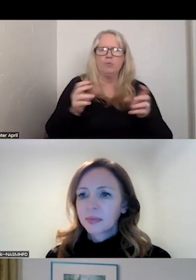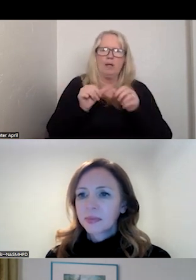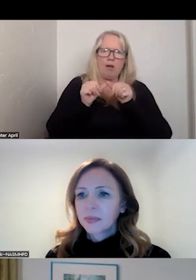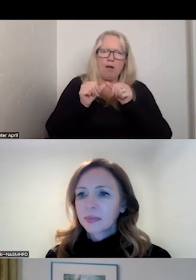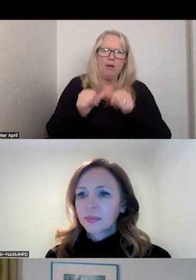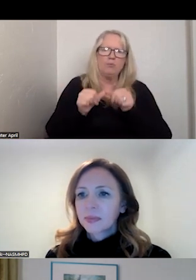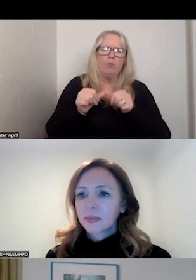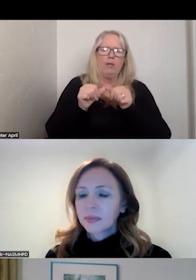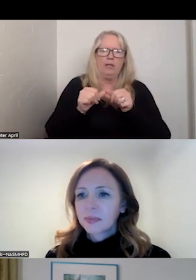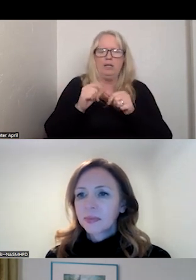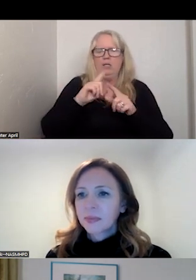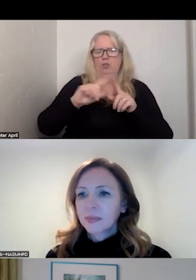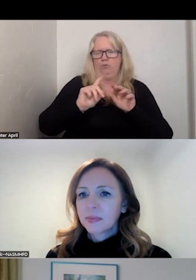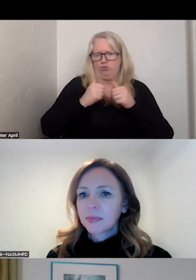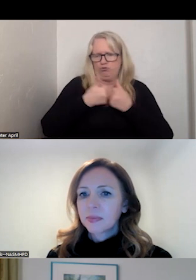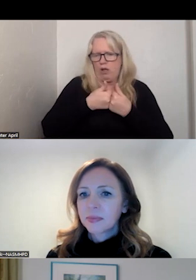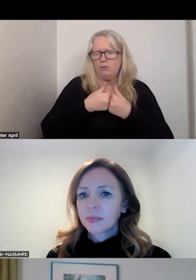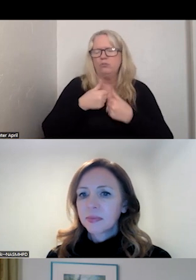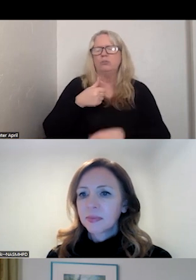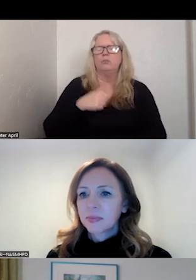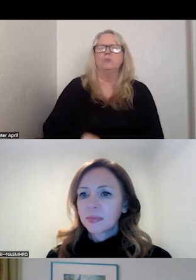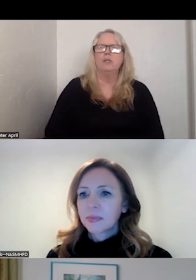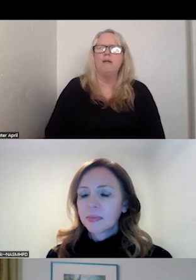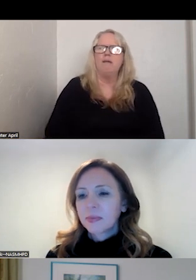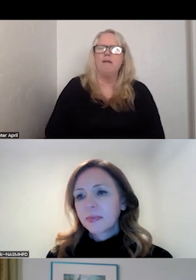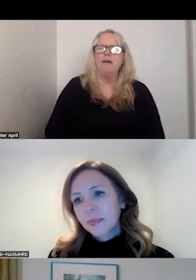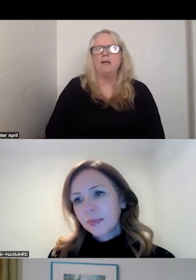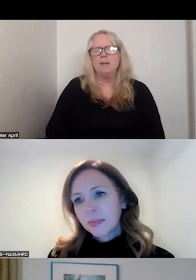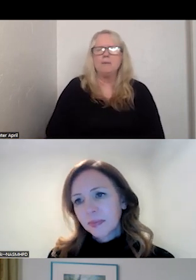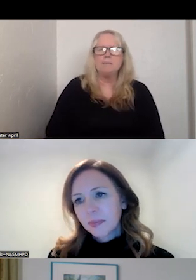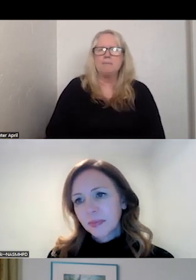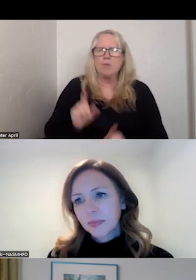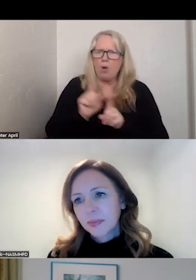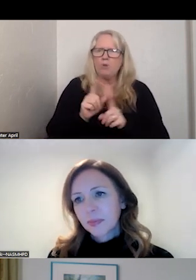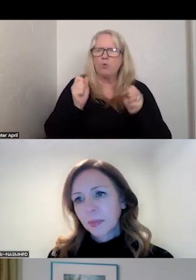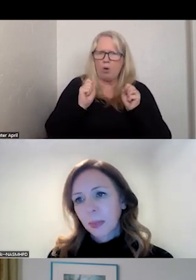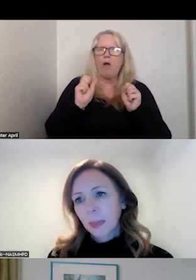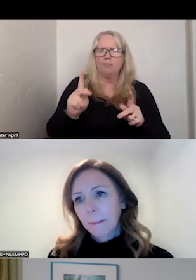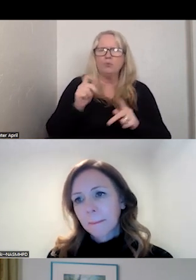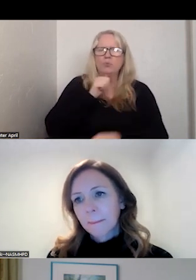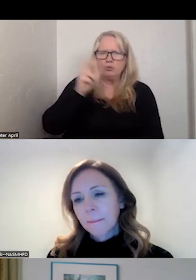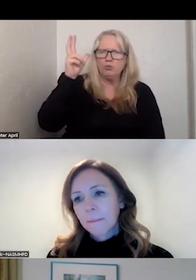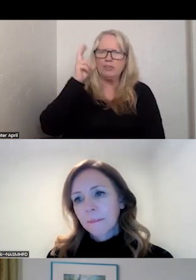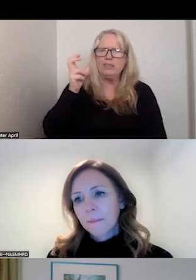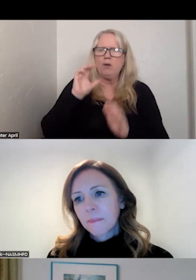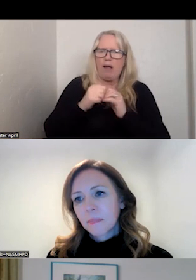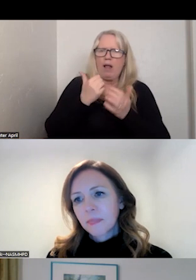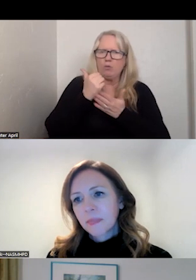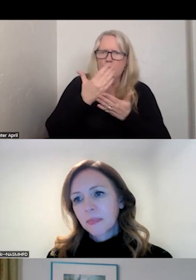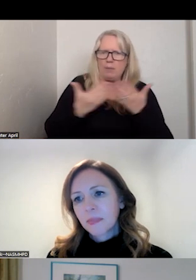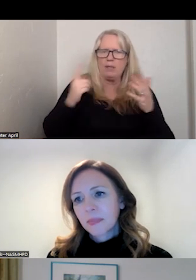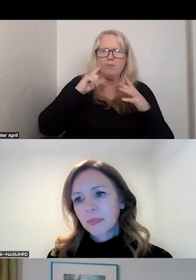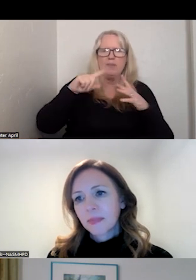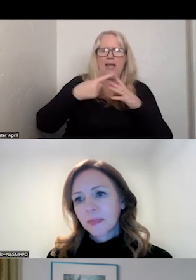ongoing challenges that they're having, and having an opportunity to hear how any resources provided on that initial